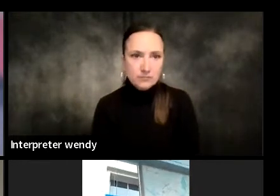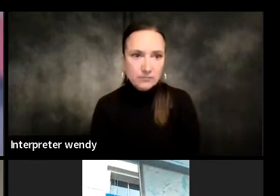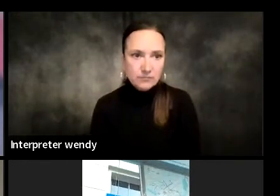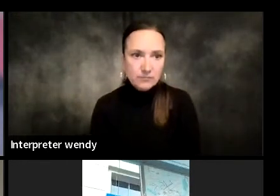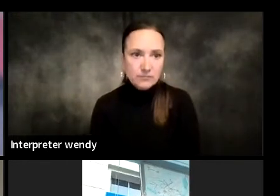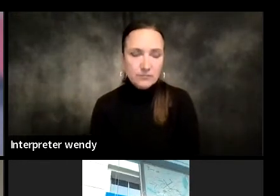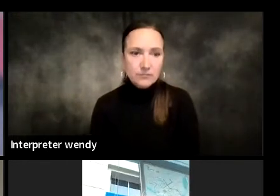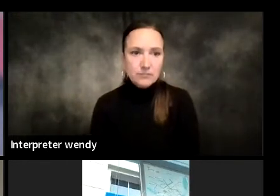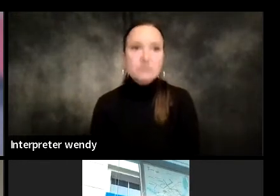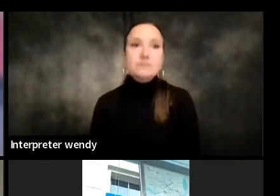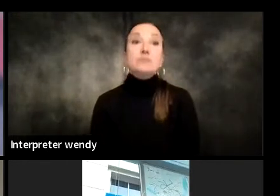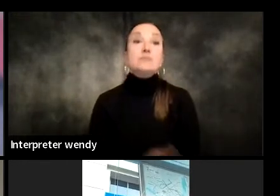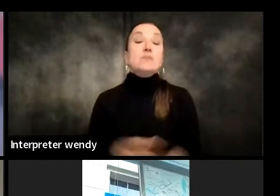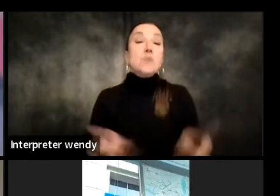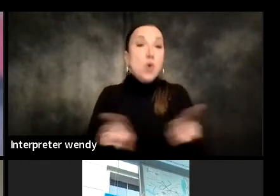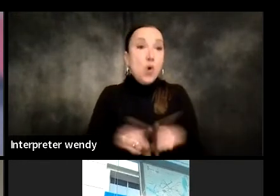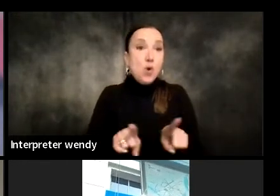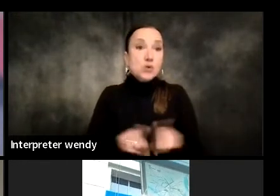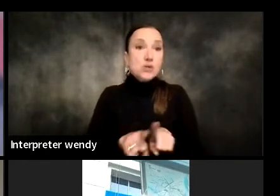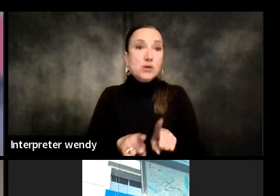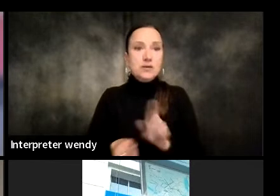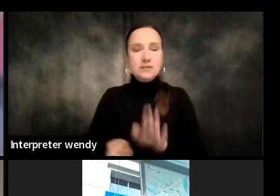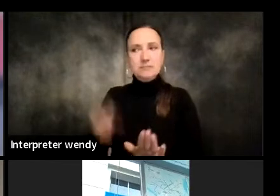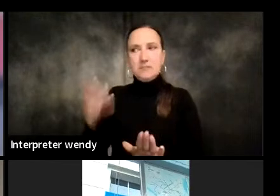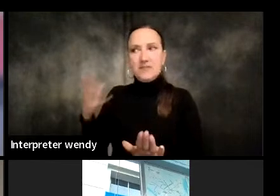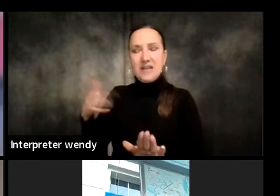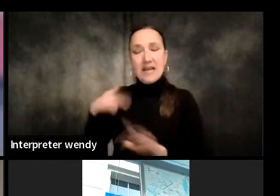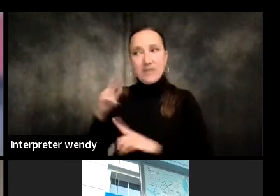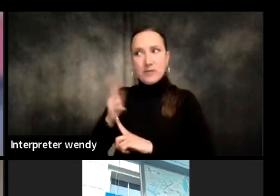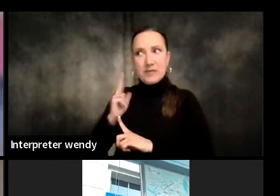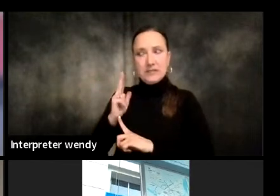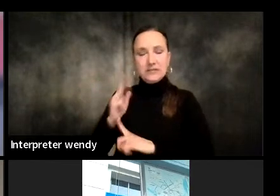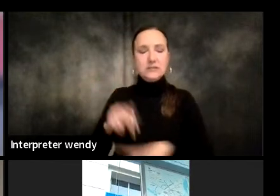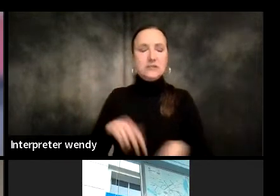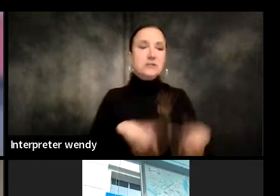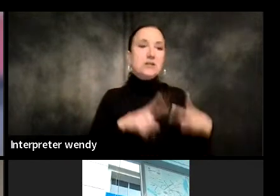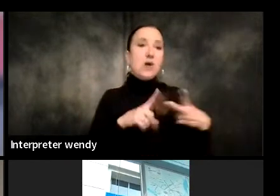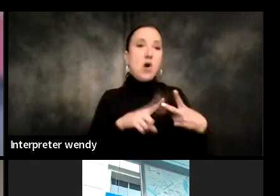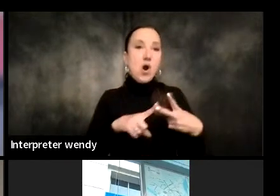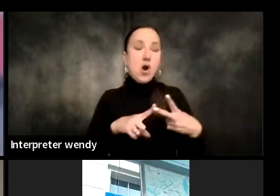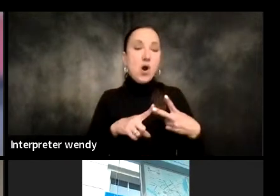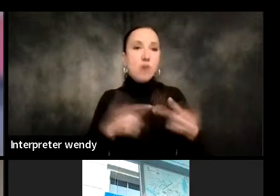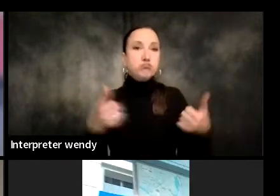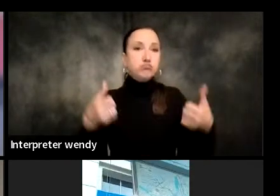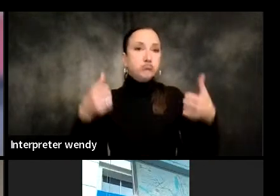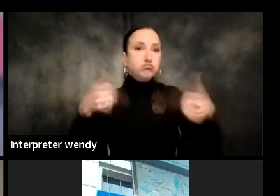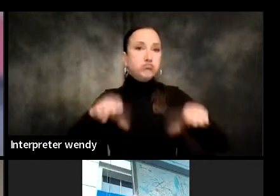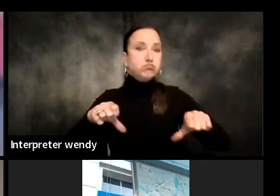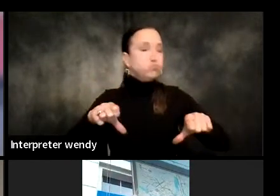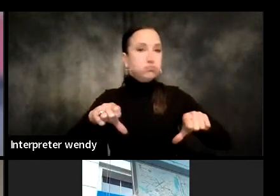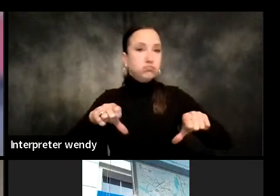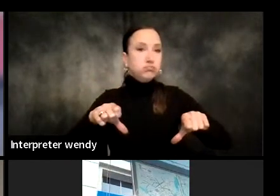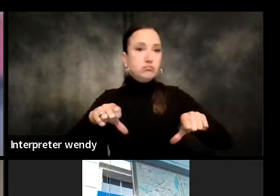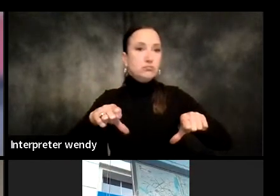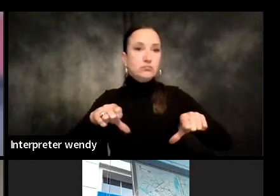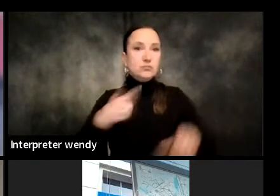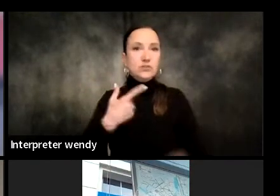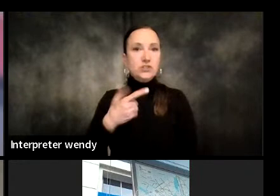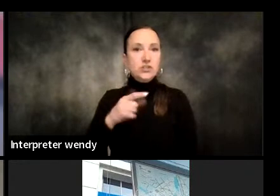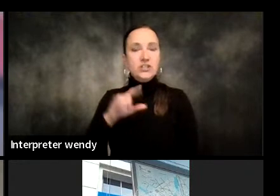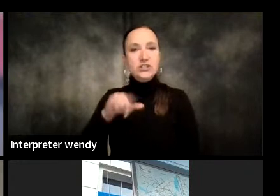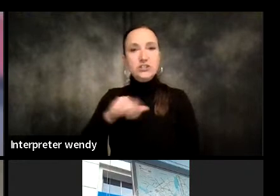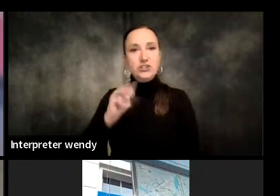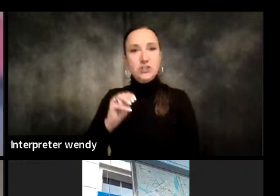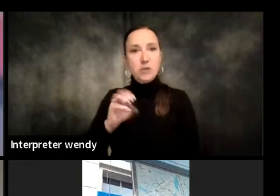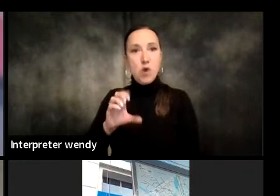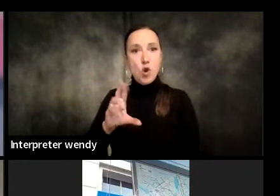Okay, and I'm not finished. My 3 minutes is not up. I also denounce the Jim Crow-like